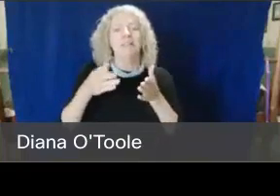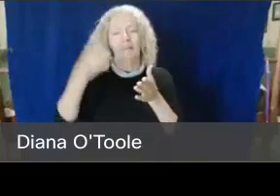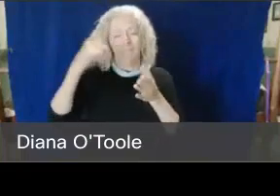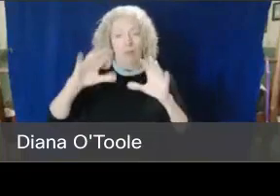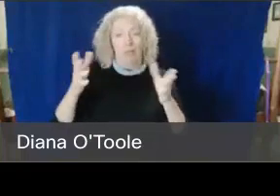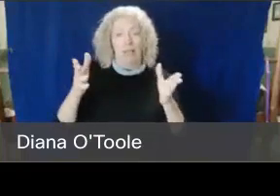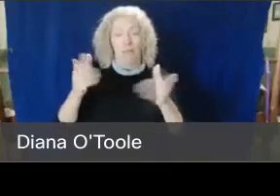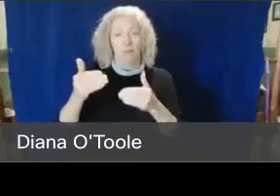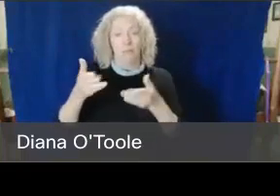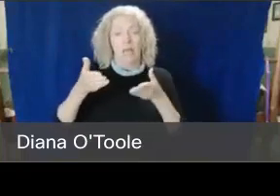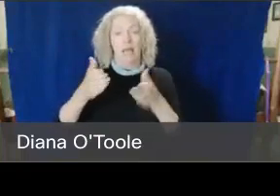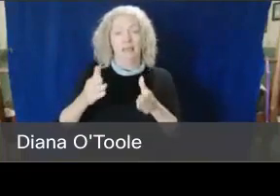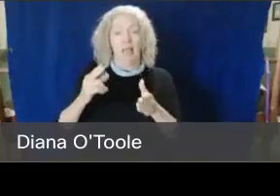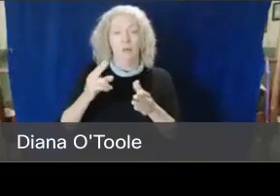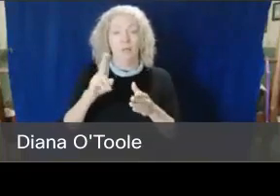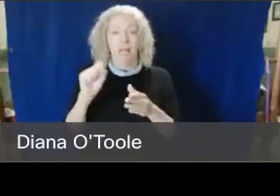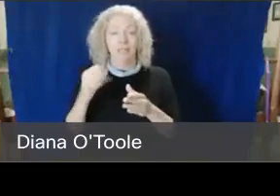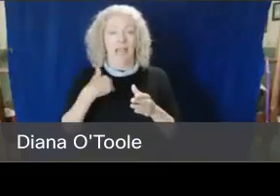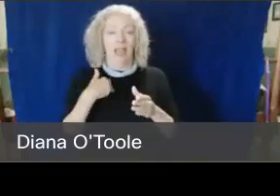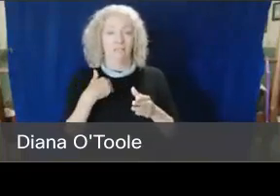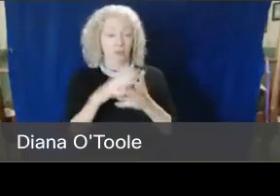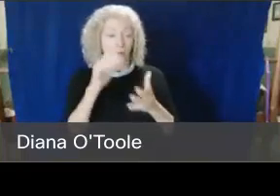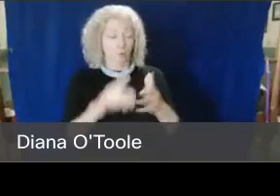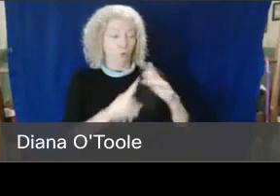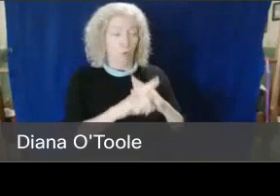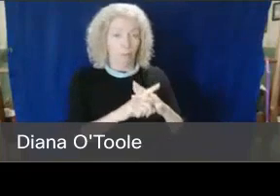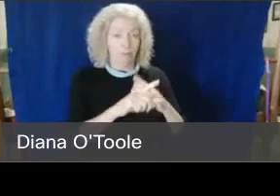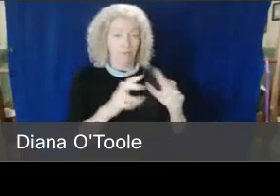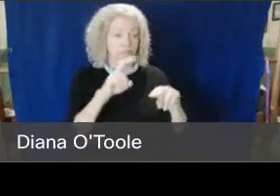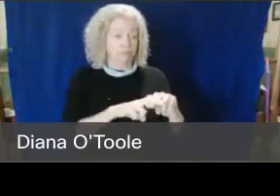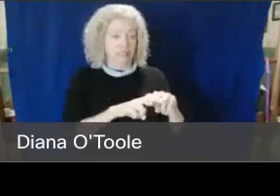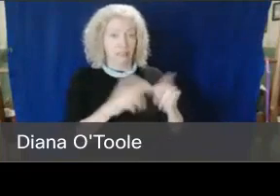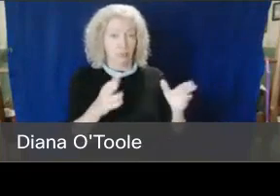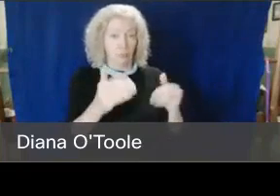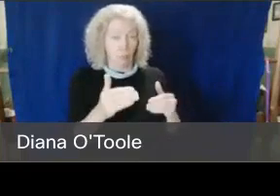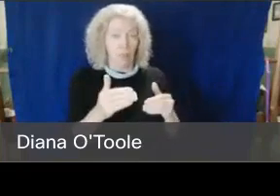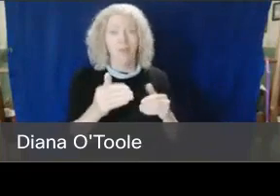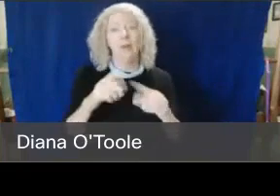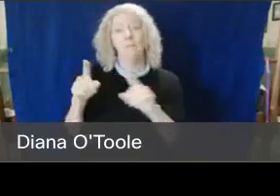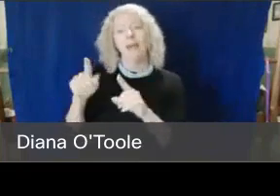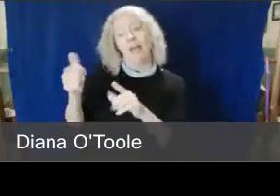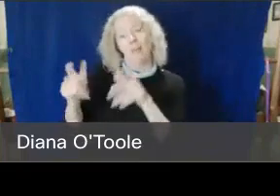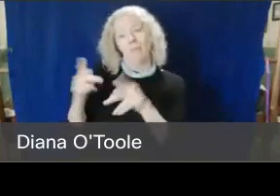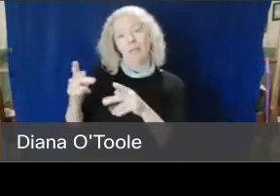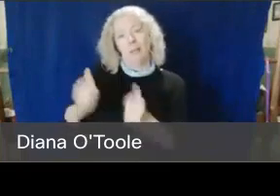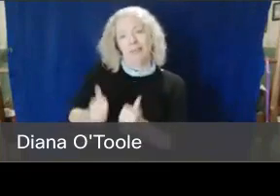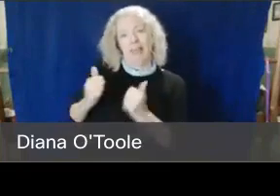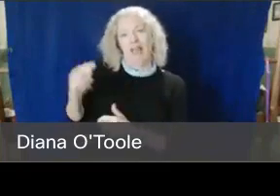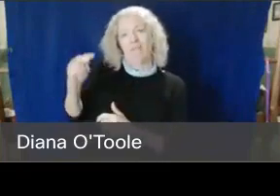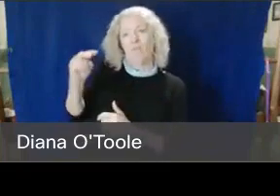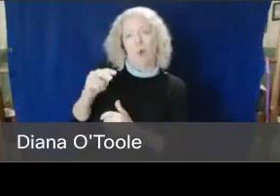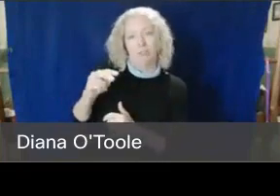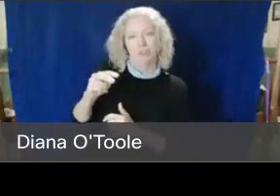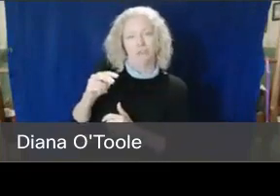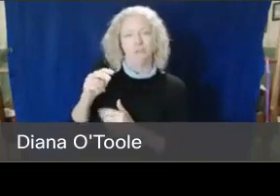courses with both live students in the classroom, people live remote, as well as being able to record those and watch them